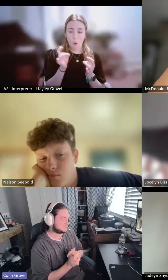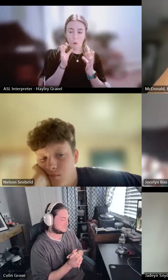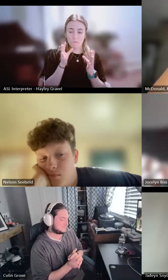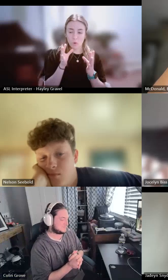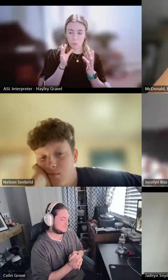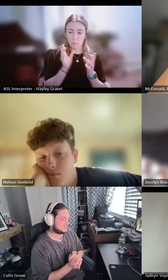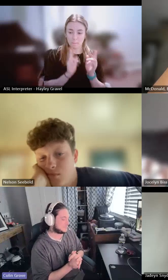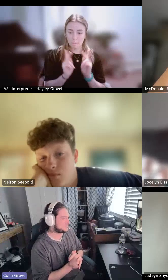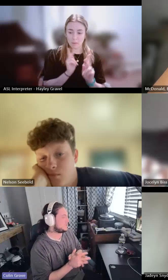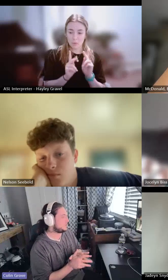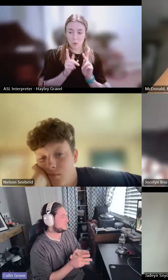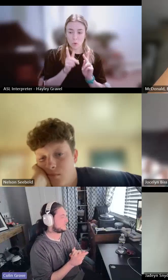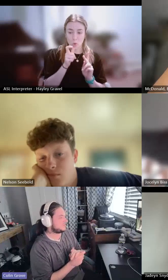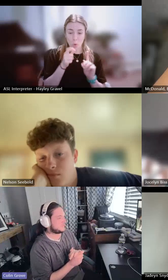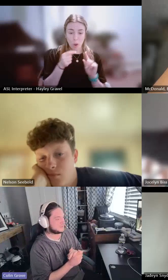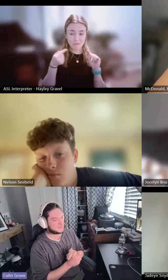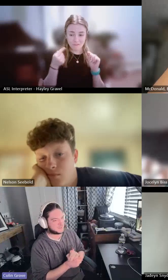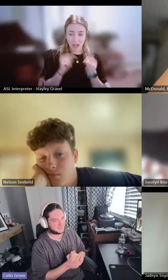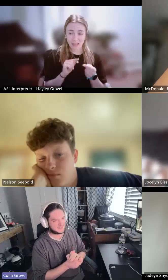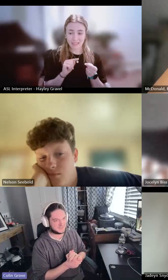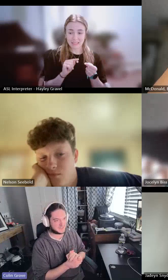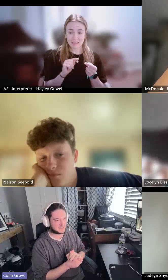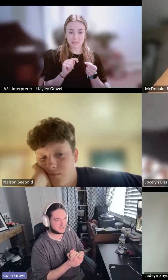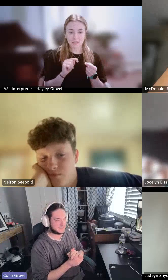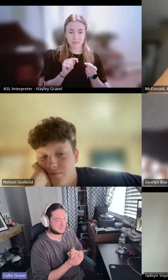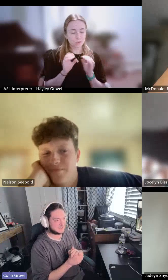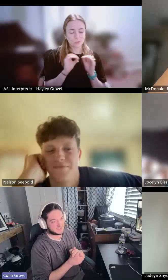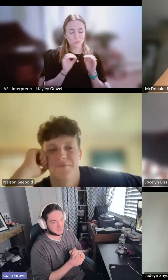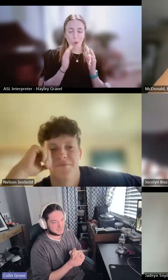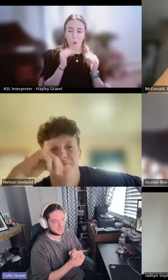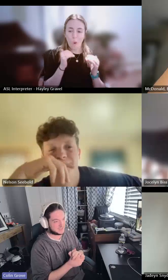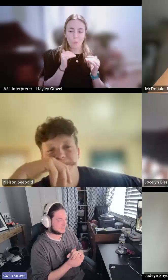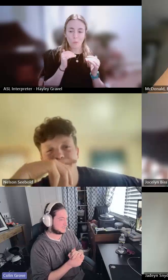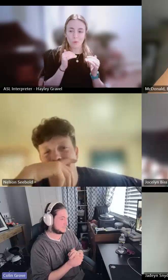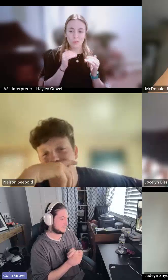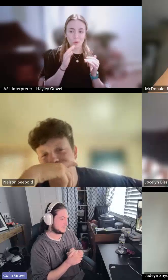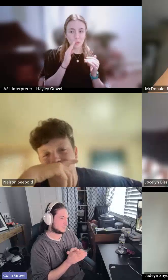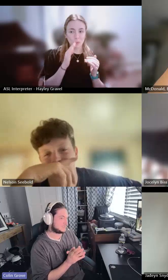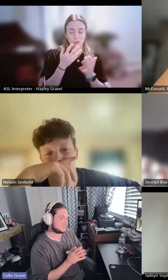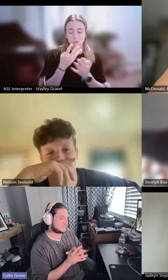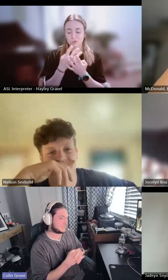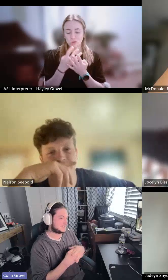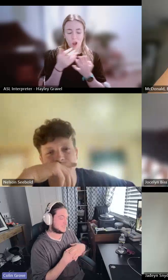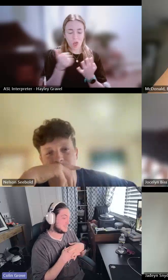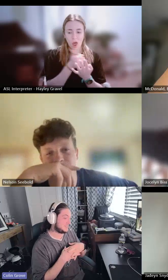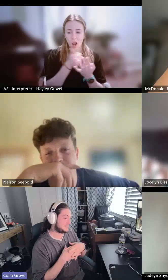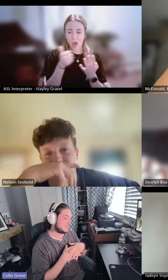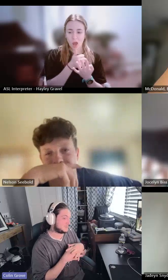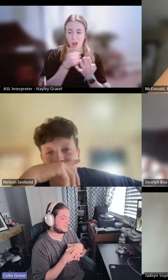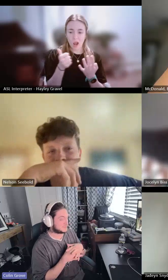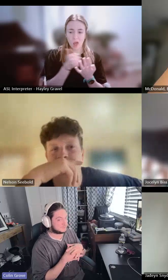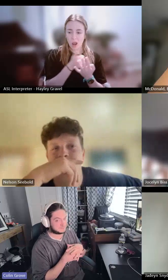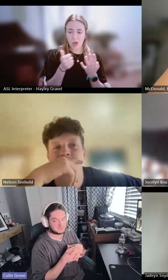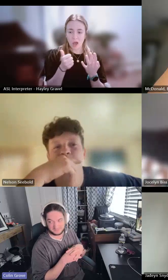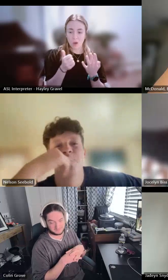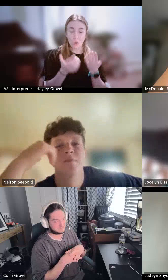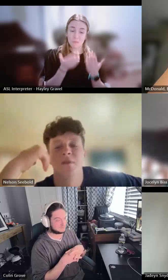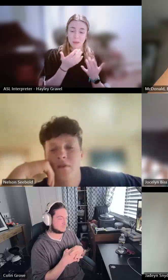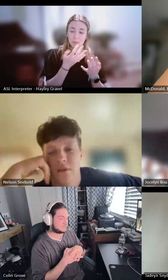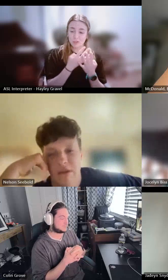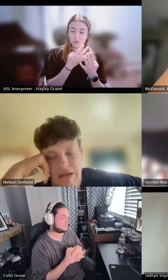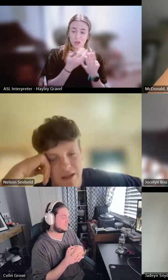they're there's no hope for them. They're going to be, either in and out of jail or in jail for the rest of their lives, and if they don't, they're